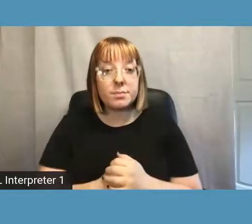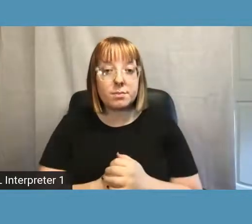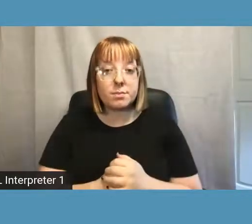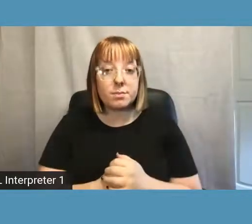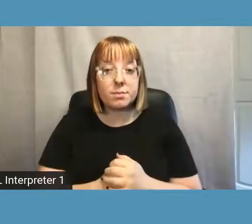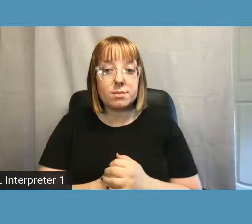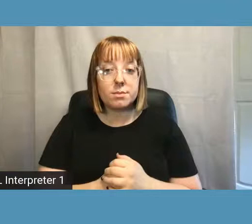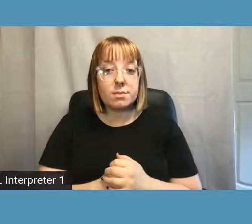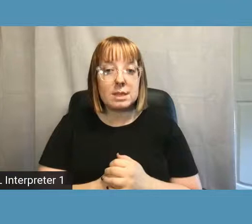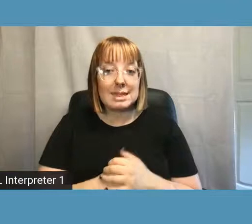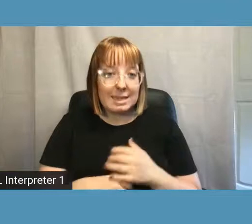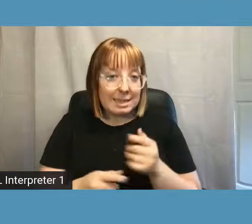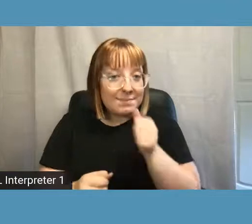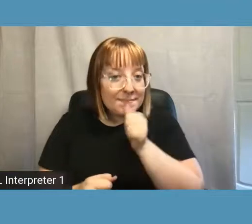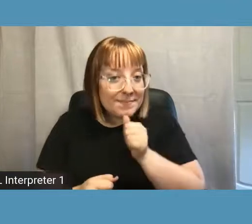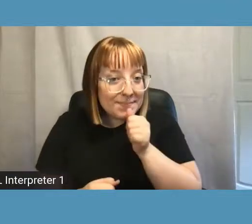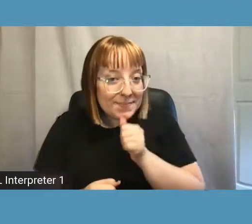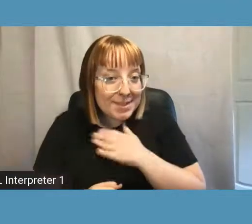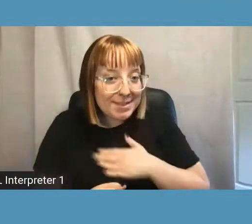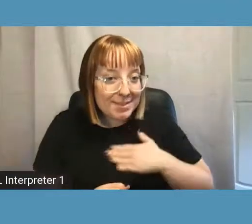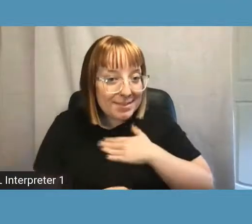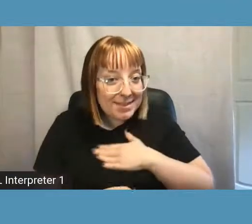So bear with me here.